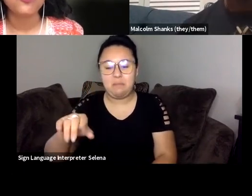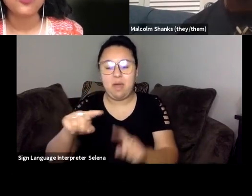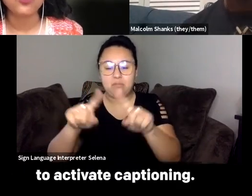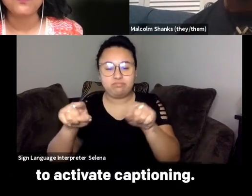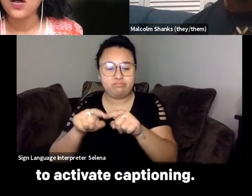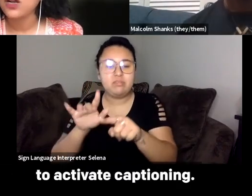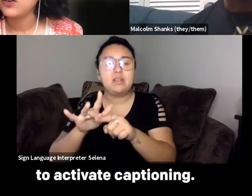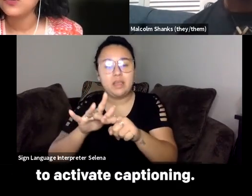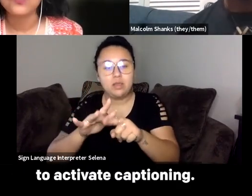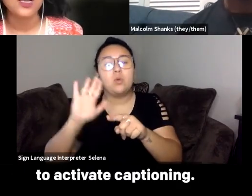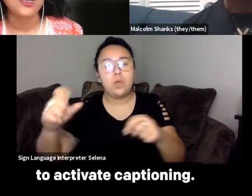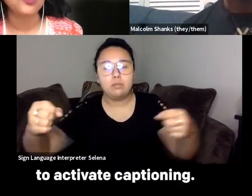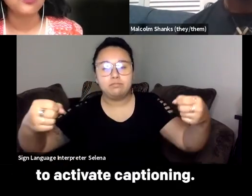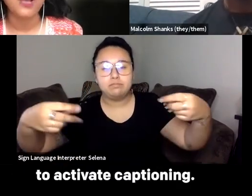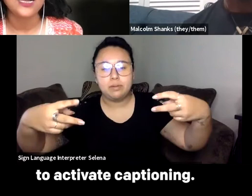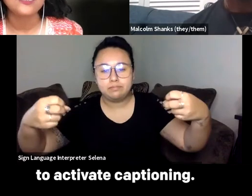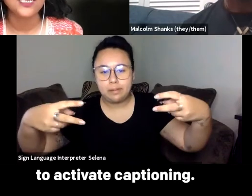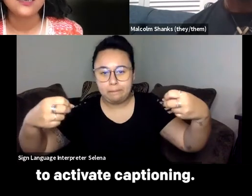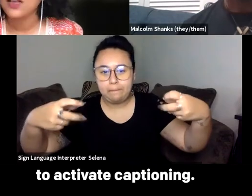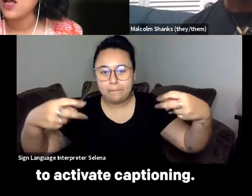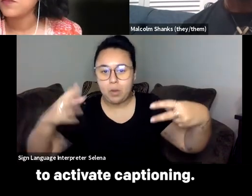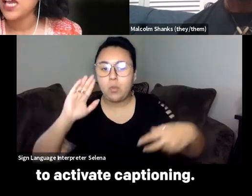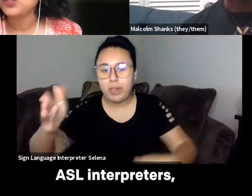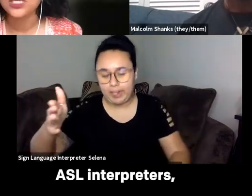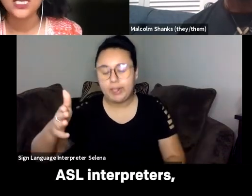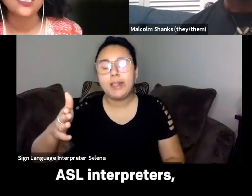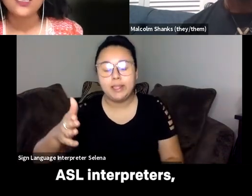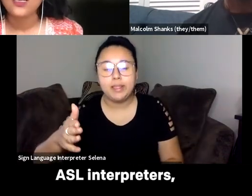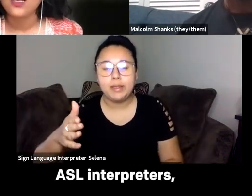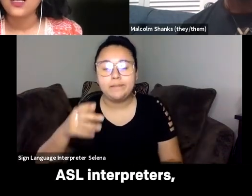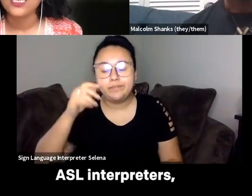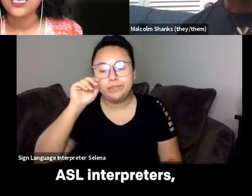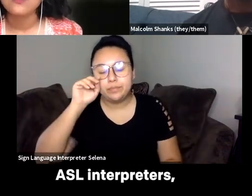bottom of the Zoom bar to activate captioning.